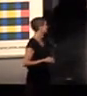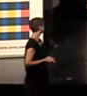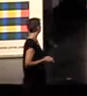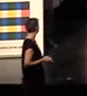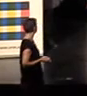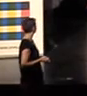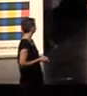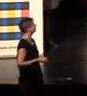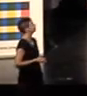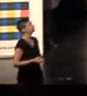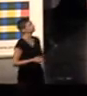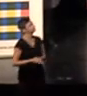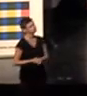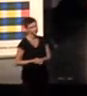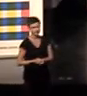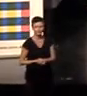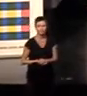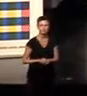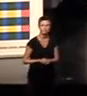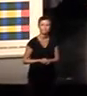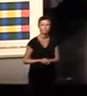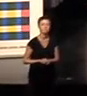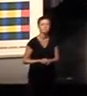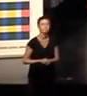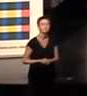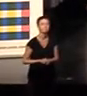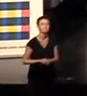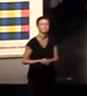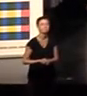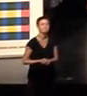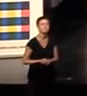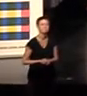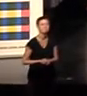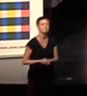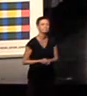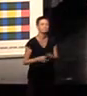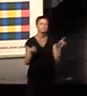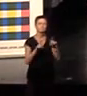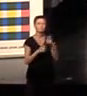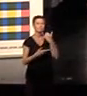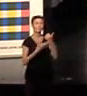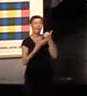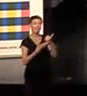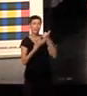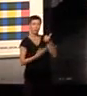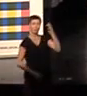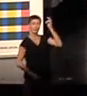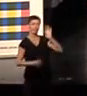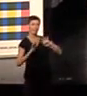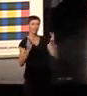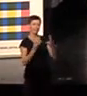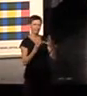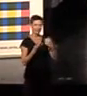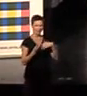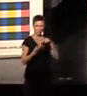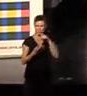ah ik moet lijken om soort uw introduce the advisory committee nou ja ja opleidingen biedt dat